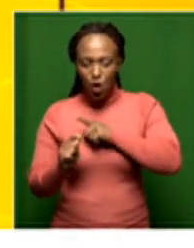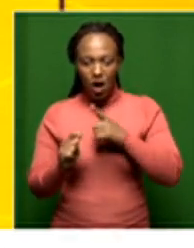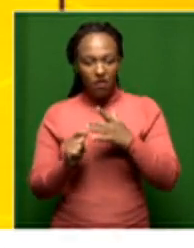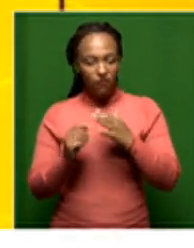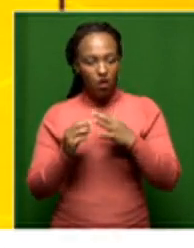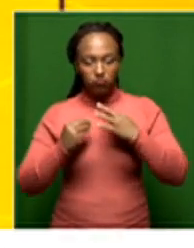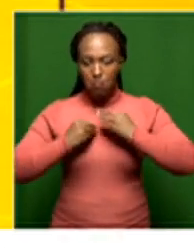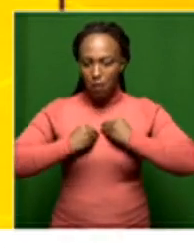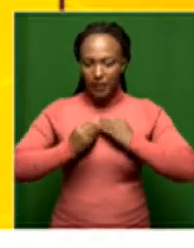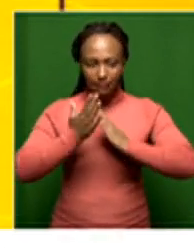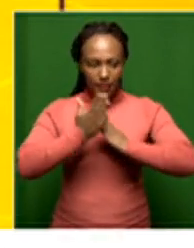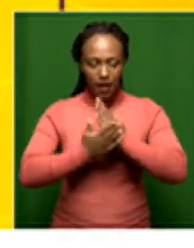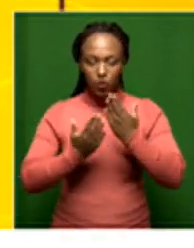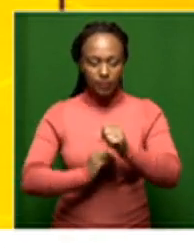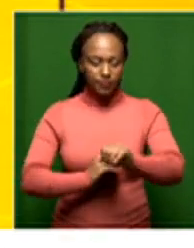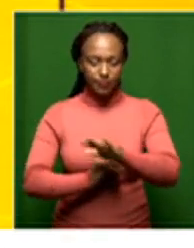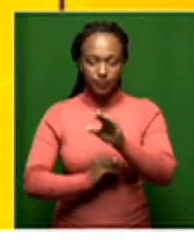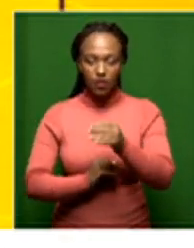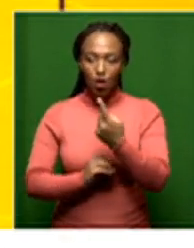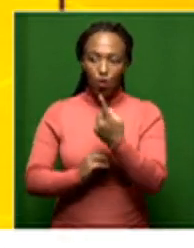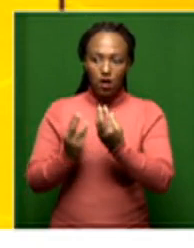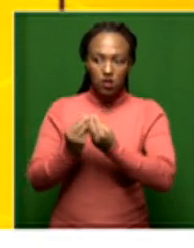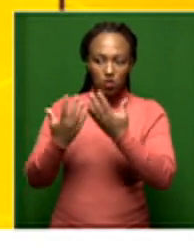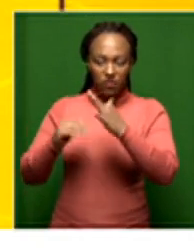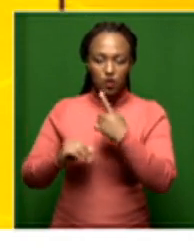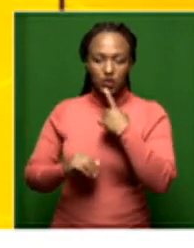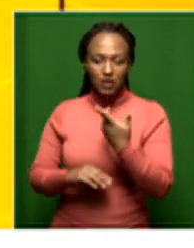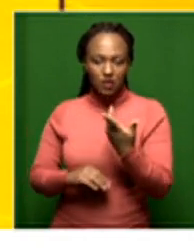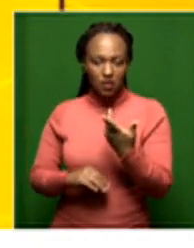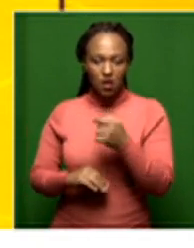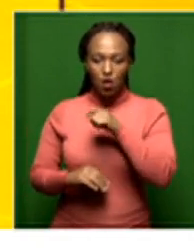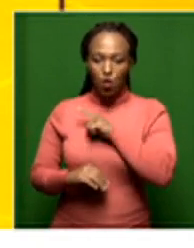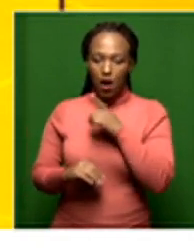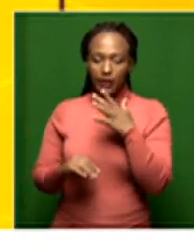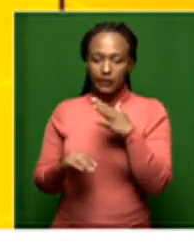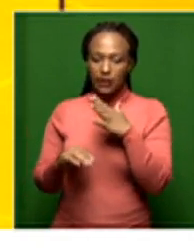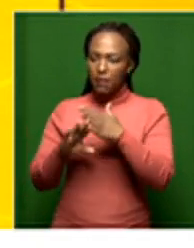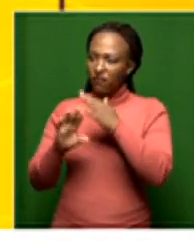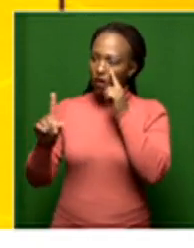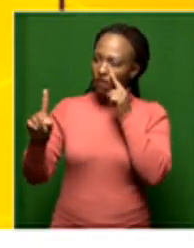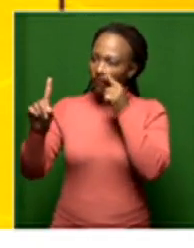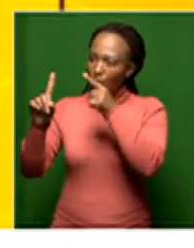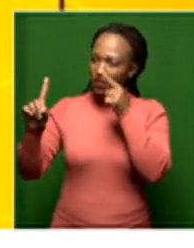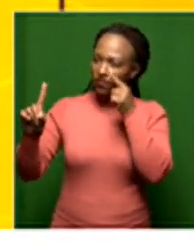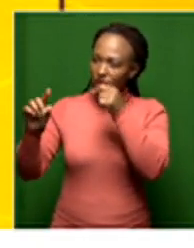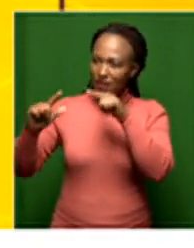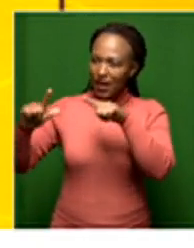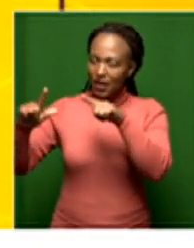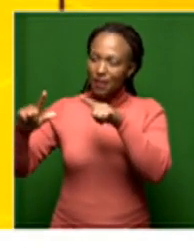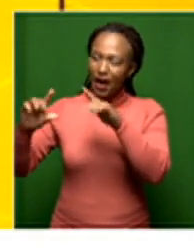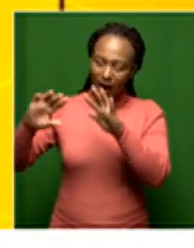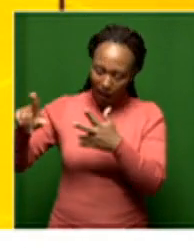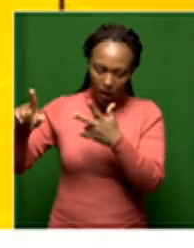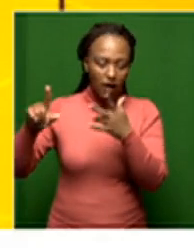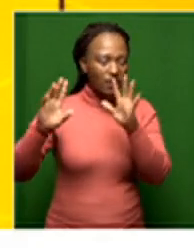rights in South Africa. And one of the things you say is that we've taken our eye off the ball, and then there have been issues